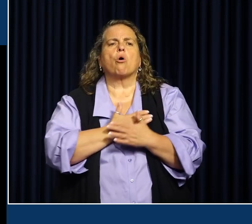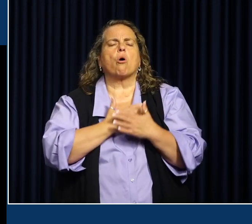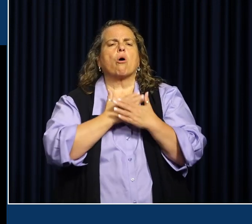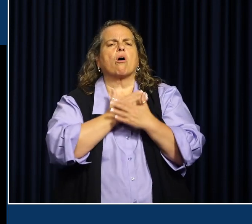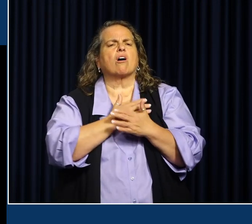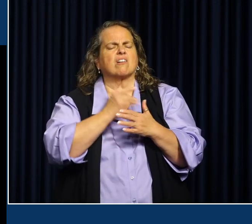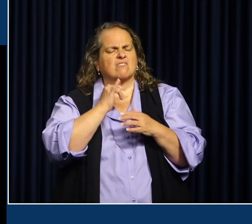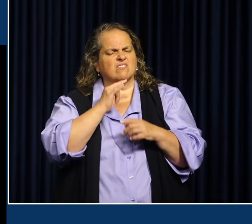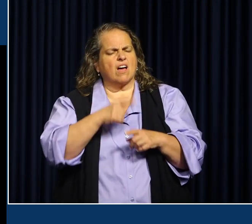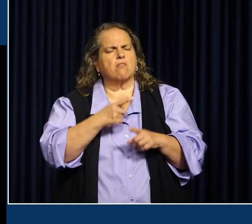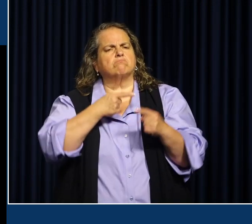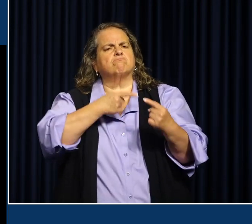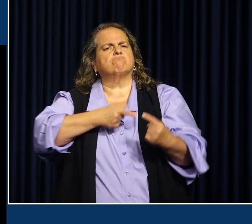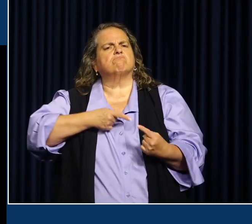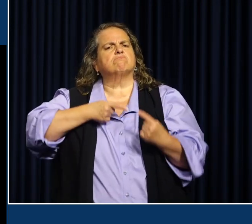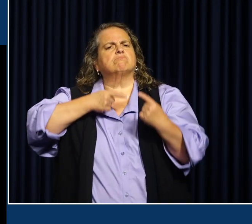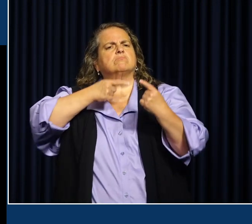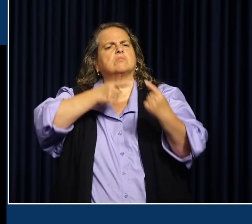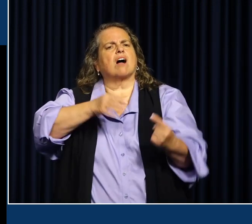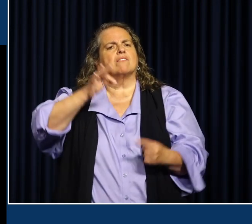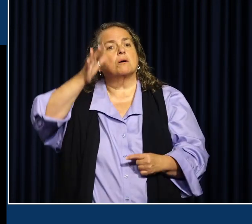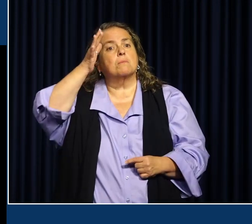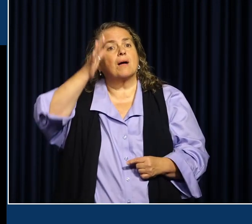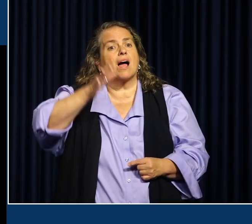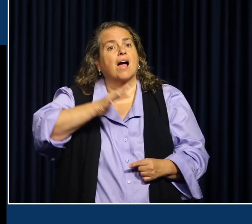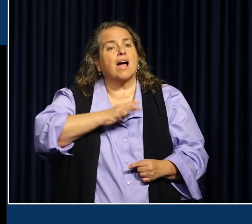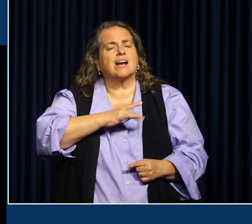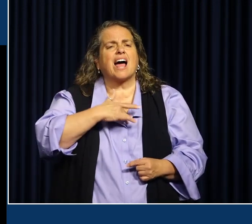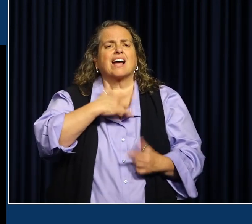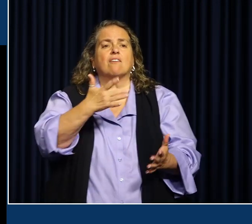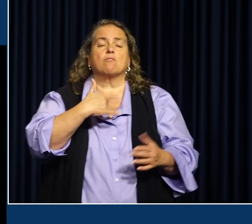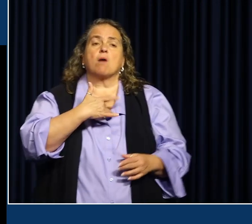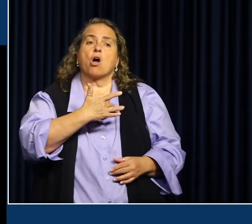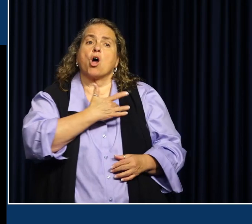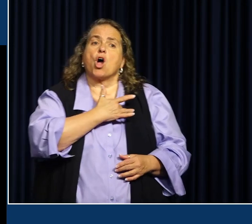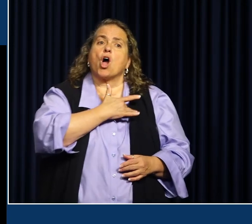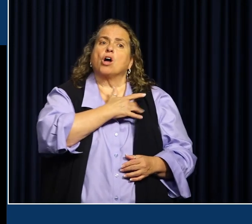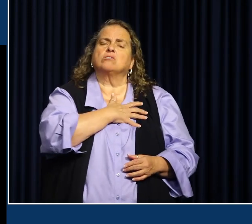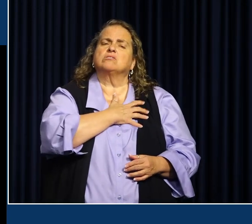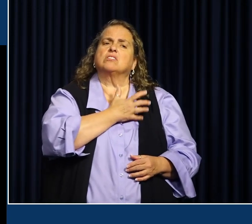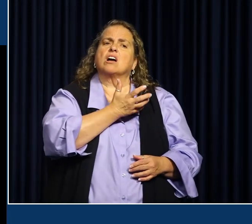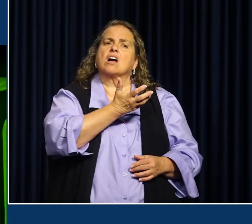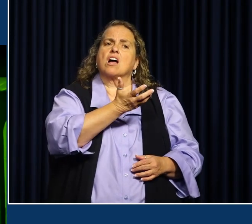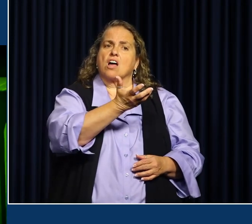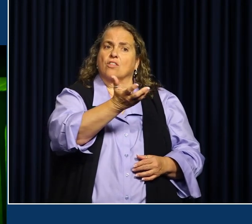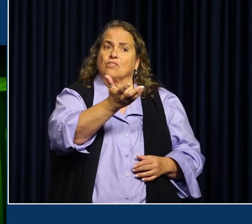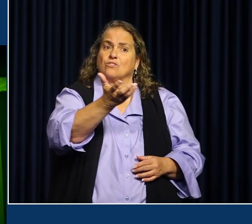man. I would give my heart's desire so